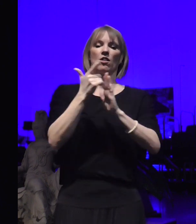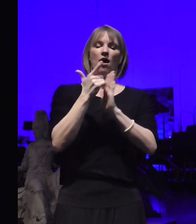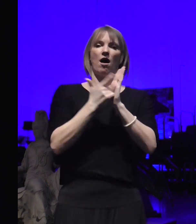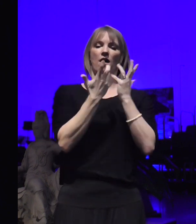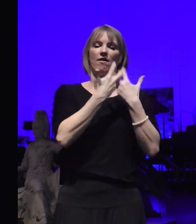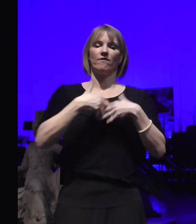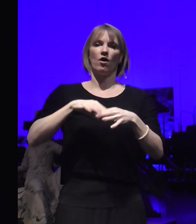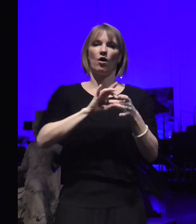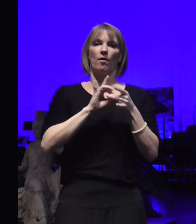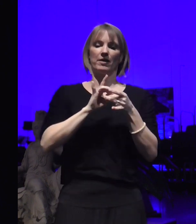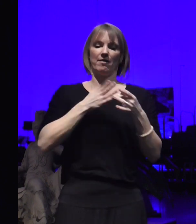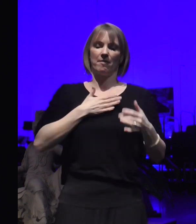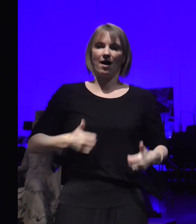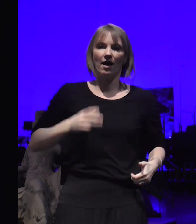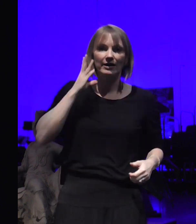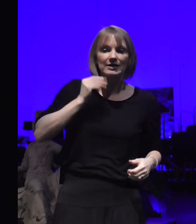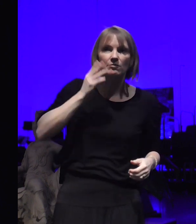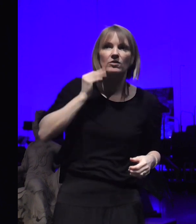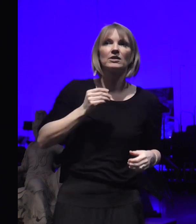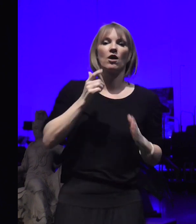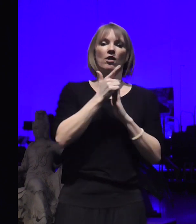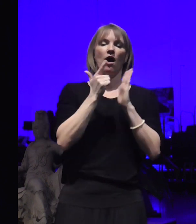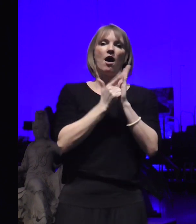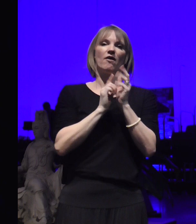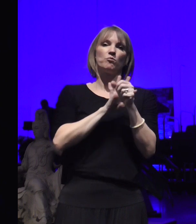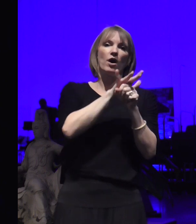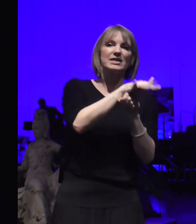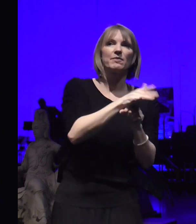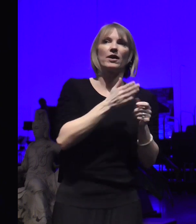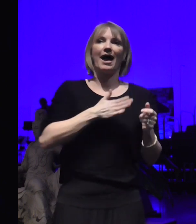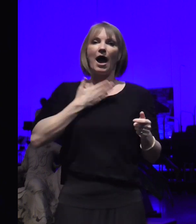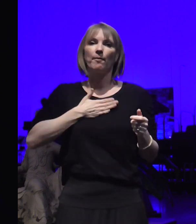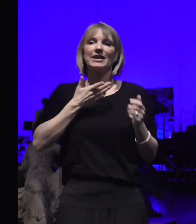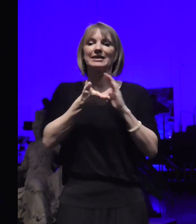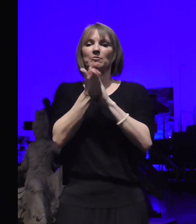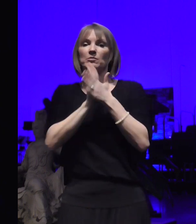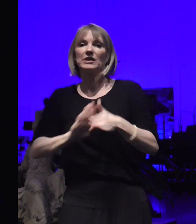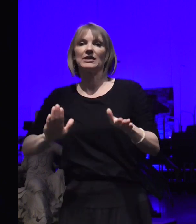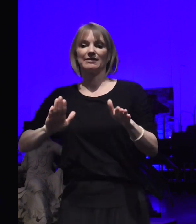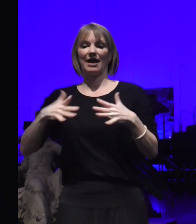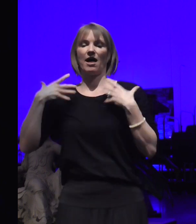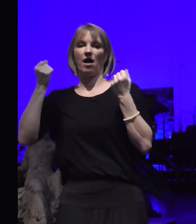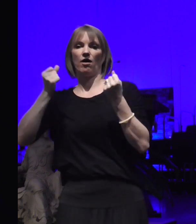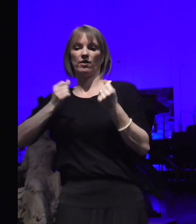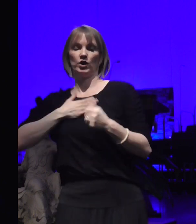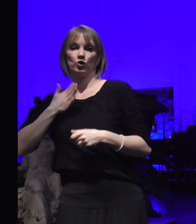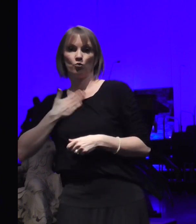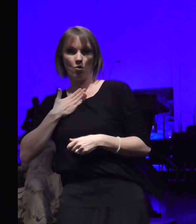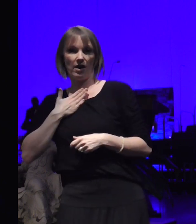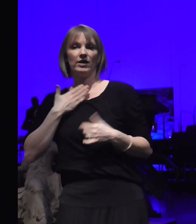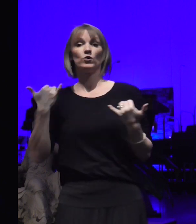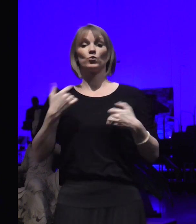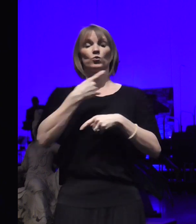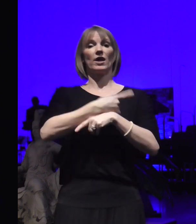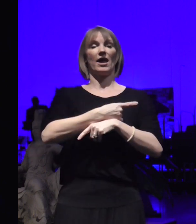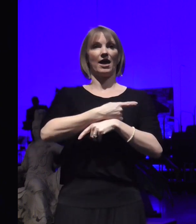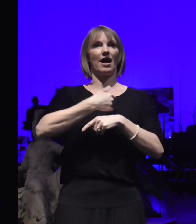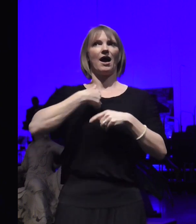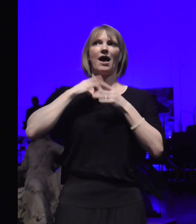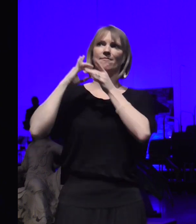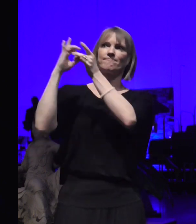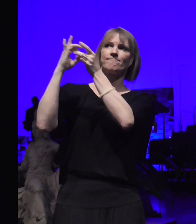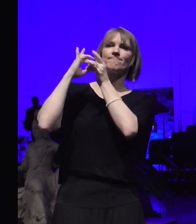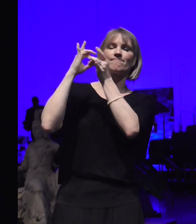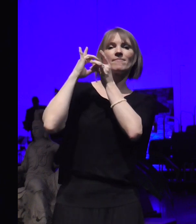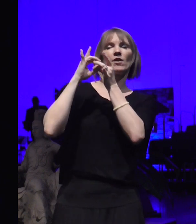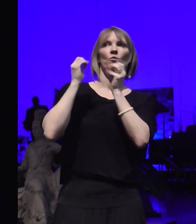my experience, the law of prosperity, a sense of happiness, peace, health, and joy. Today I hold communion with